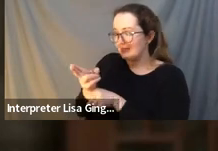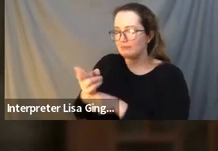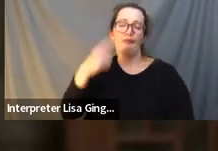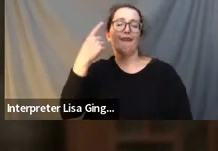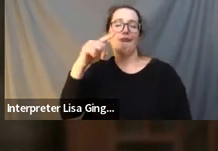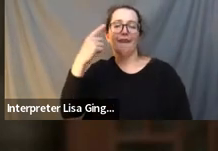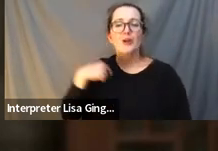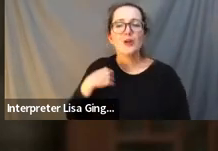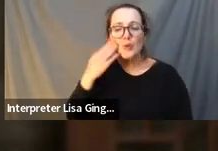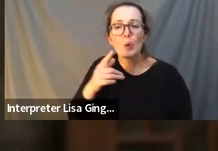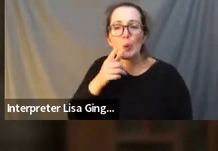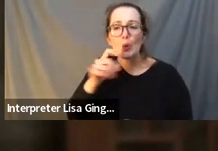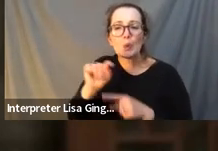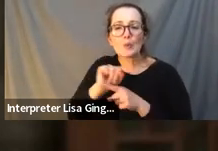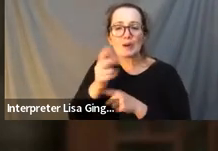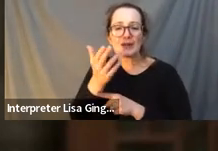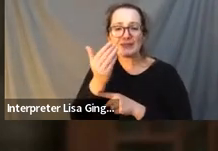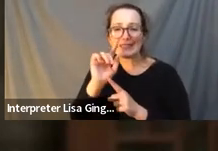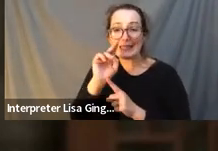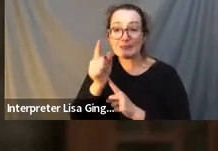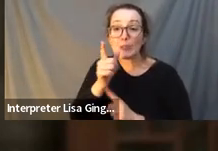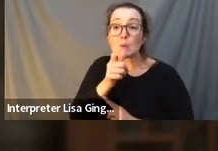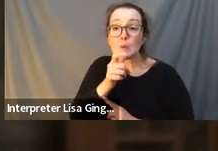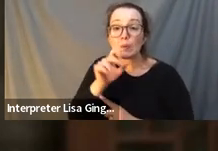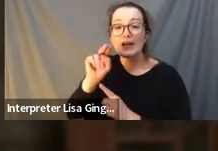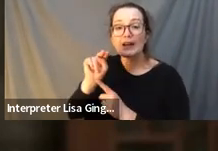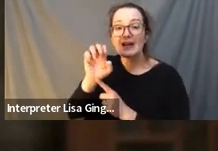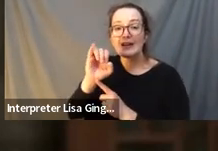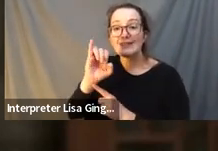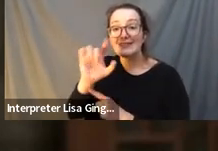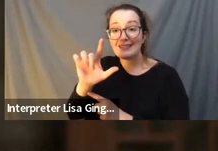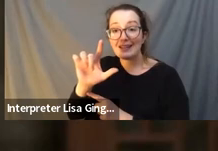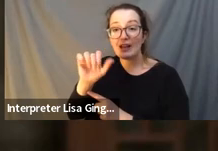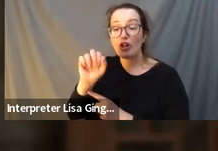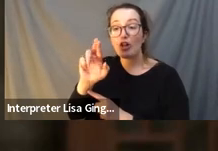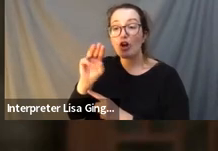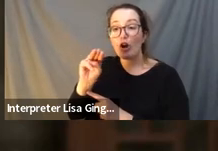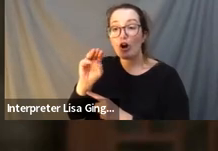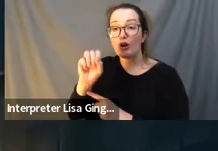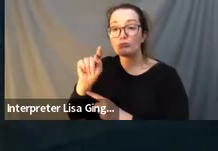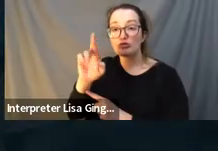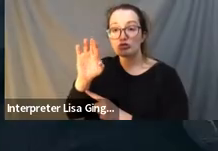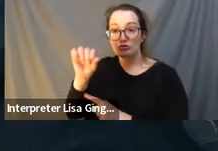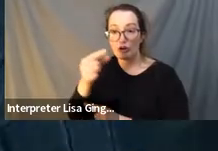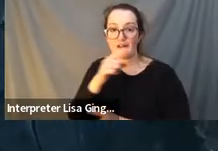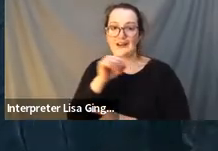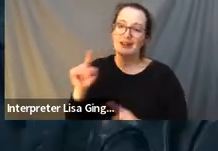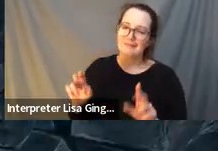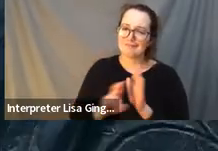of training? Neil Armstrong. And he drove to the moon.